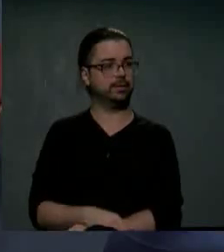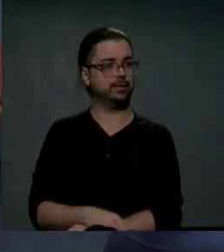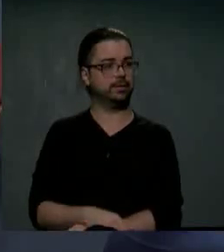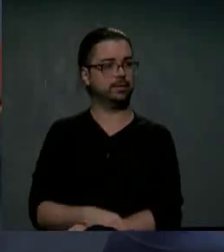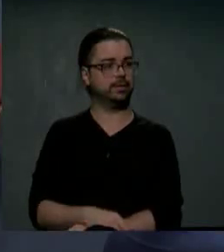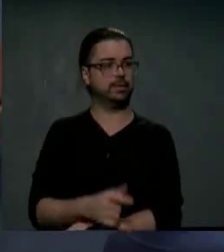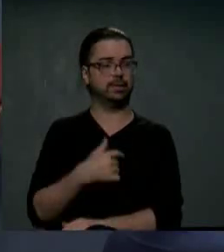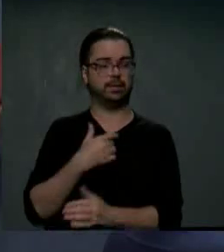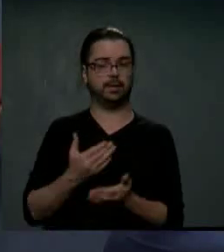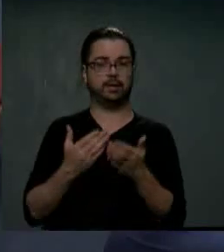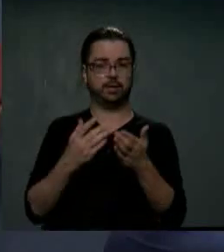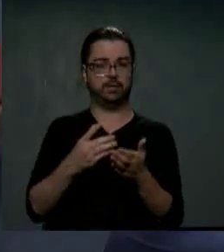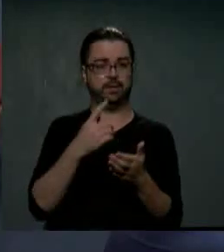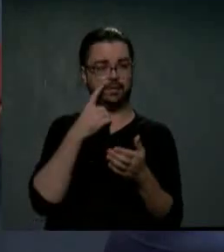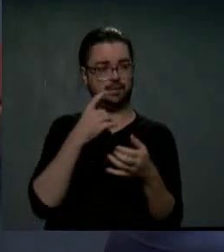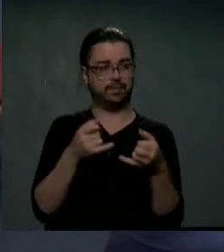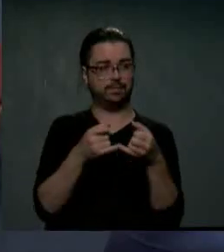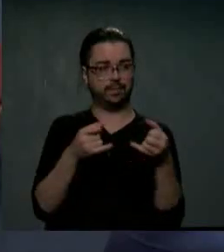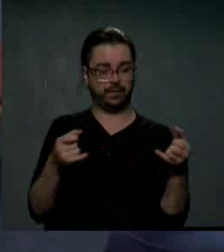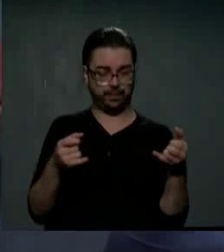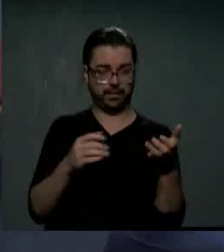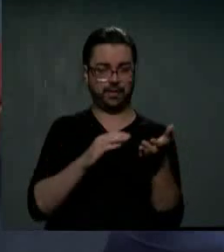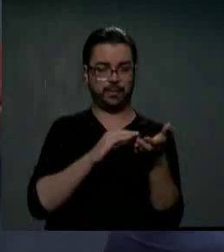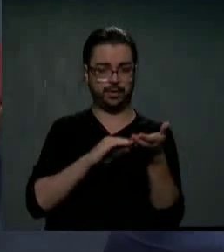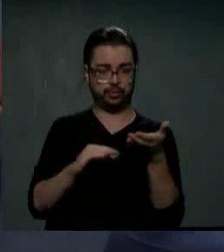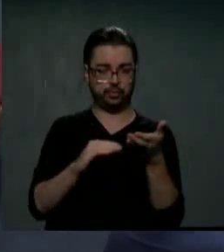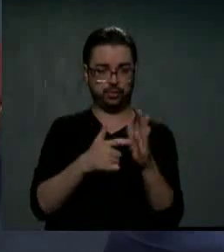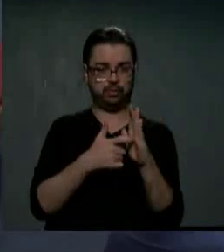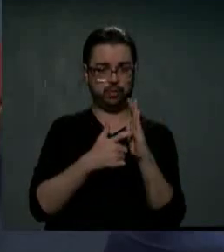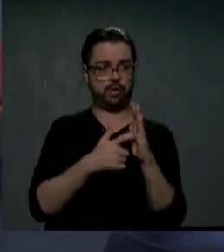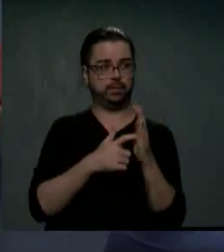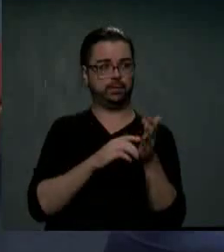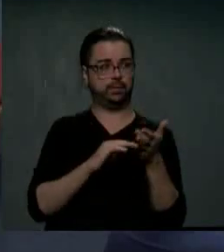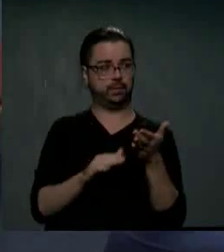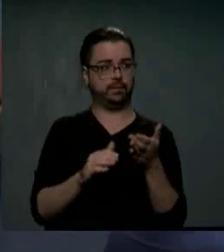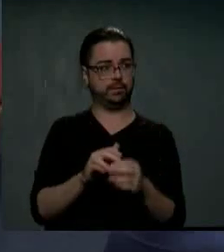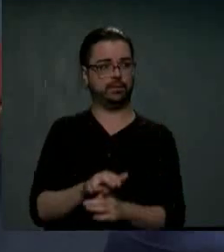Mr. Chairman, I move for the waiver of the Boundary Street requirements.